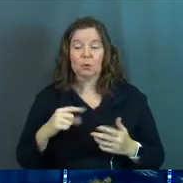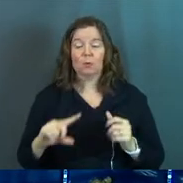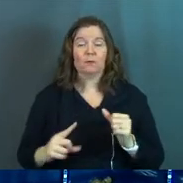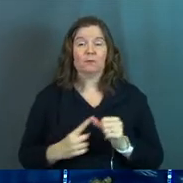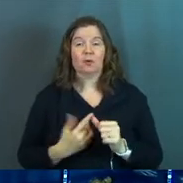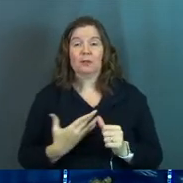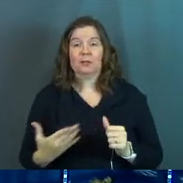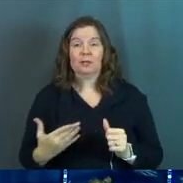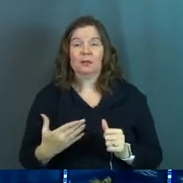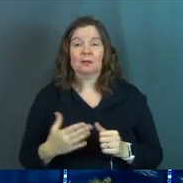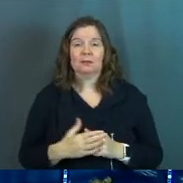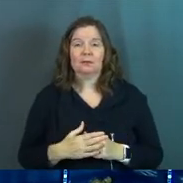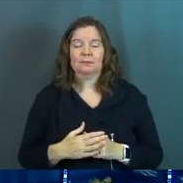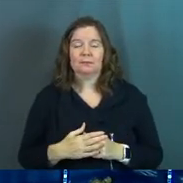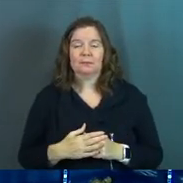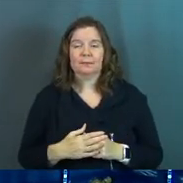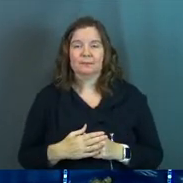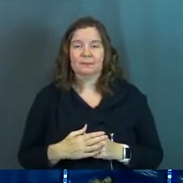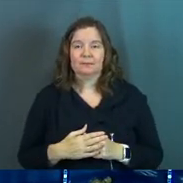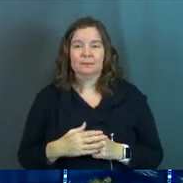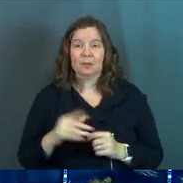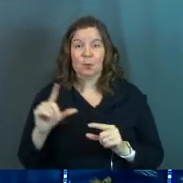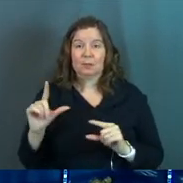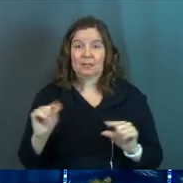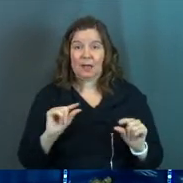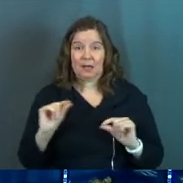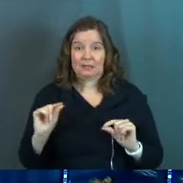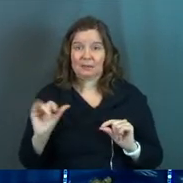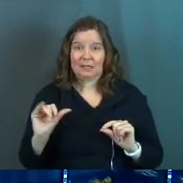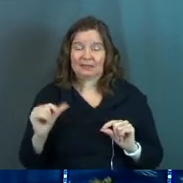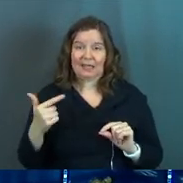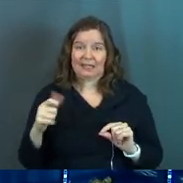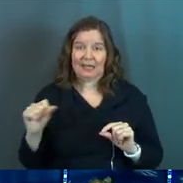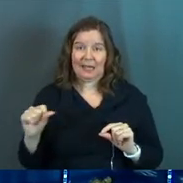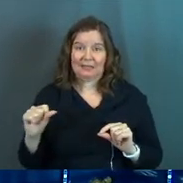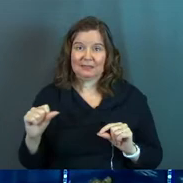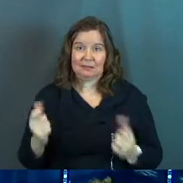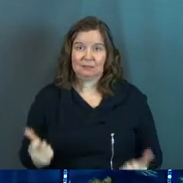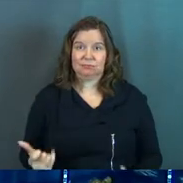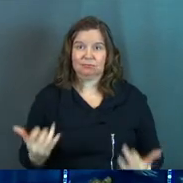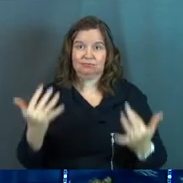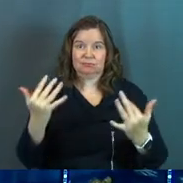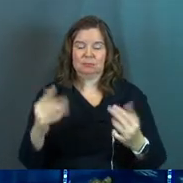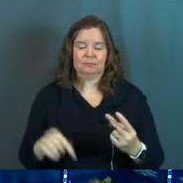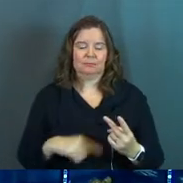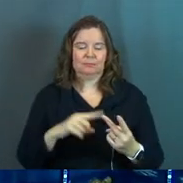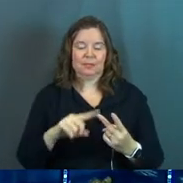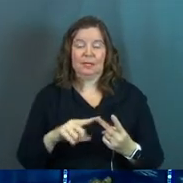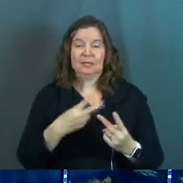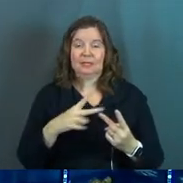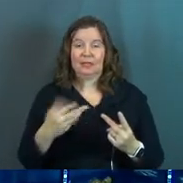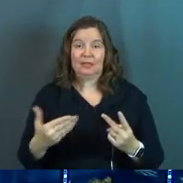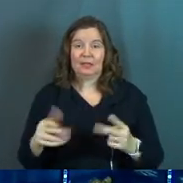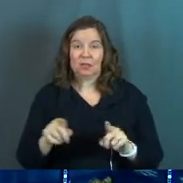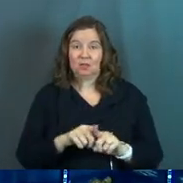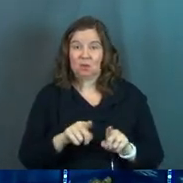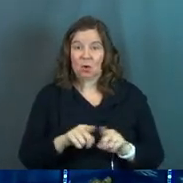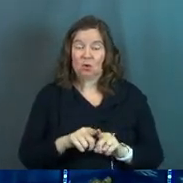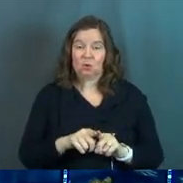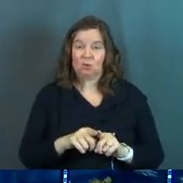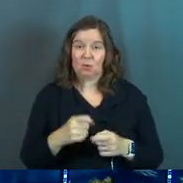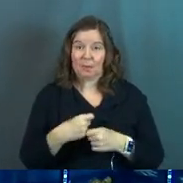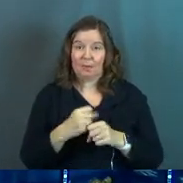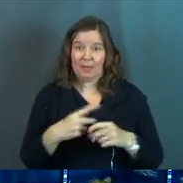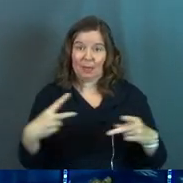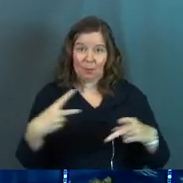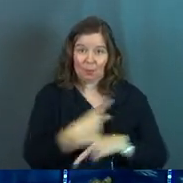very first thing was gossip is like a gasoline can. The second thing that's also a gasoline can on